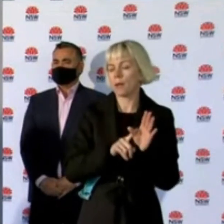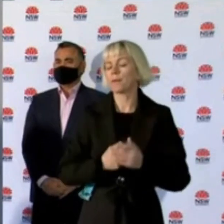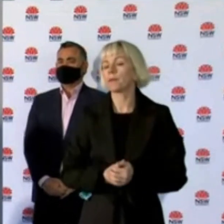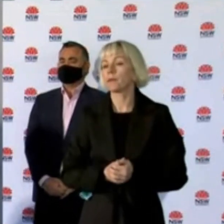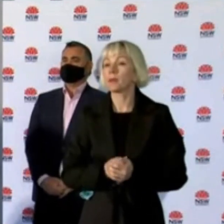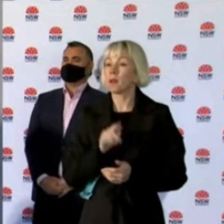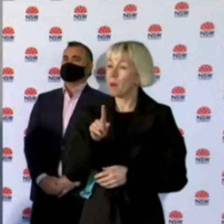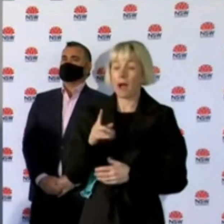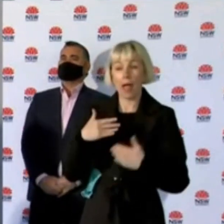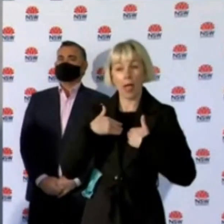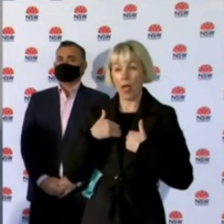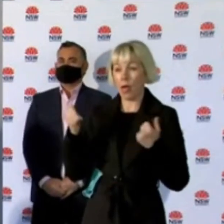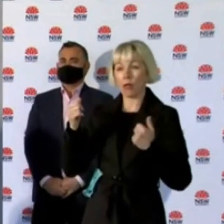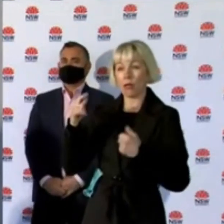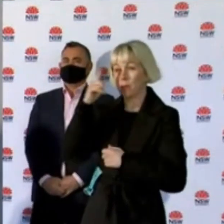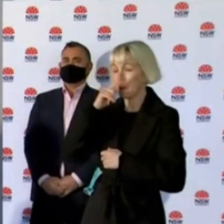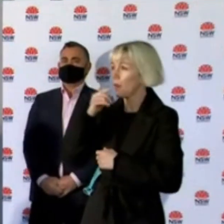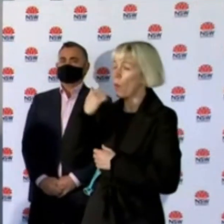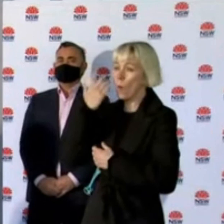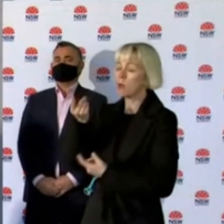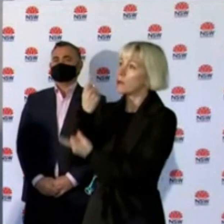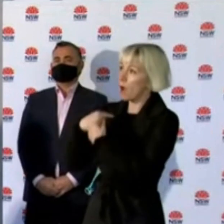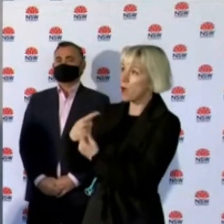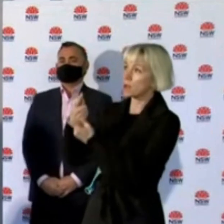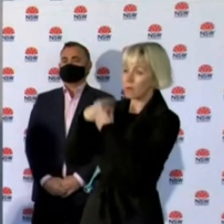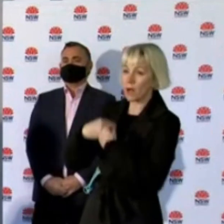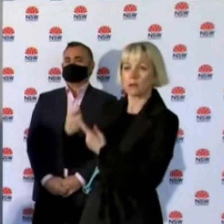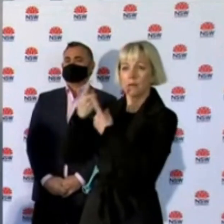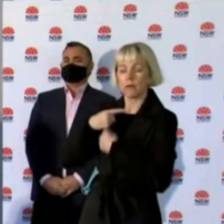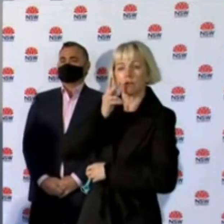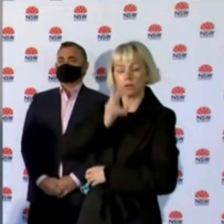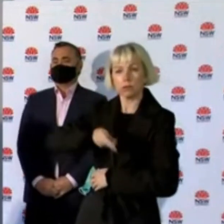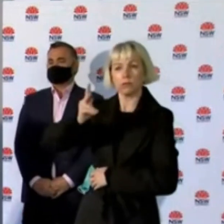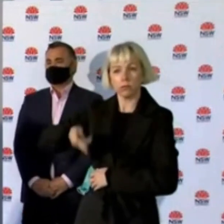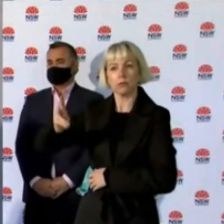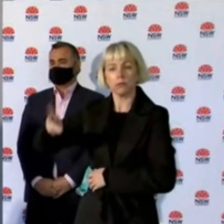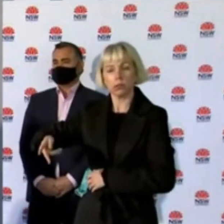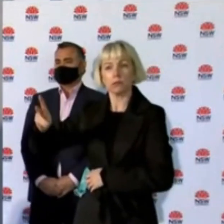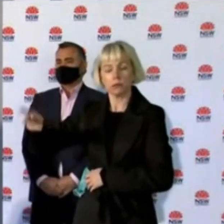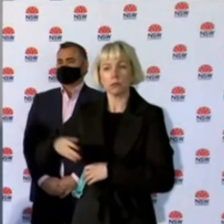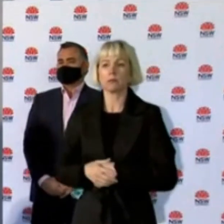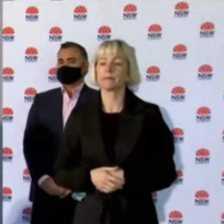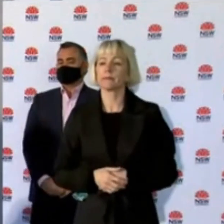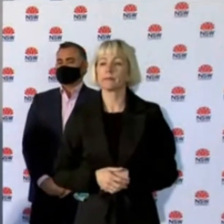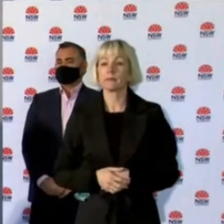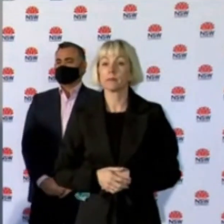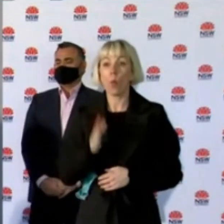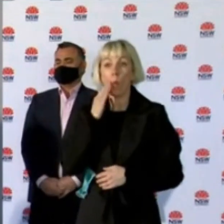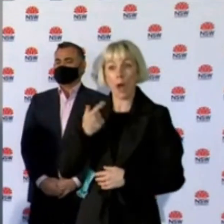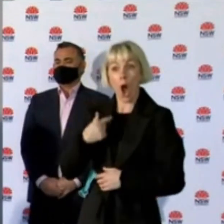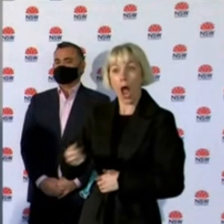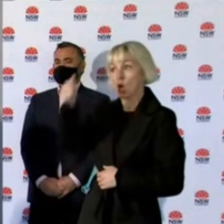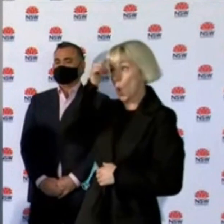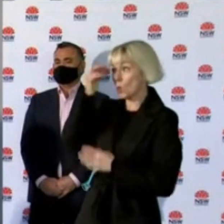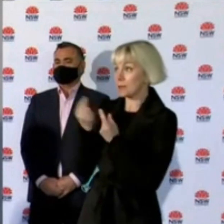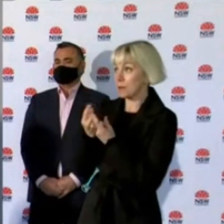And if there's any opportunity for us to ease the burden on our citizens, of course we will do that. But please know that you will know as soon as I know. We make